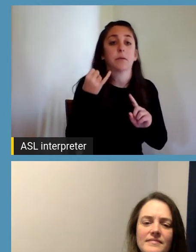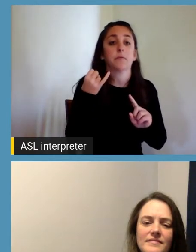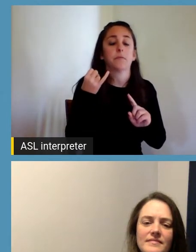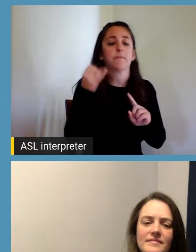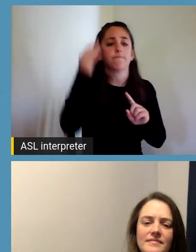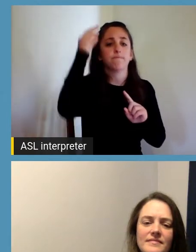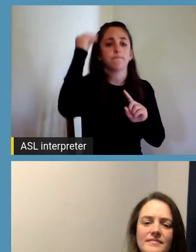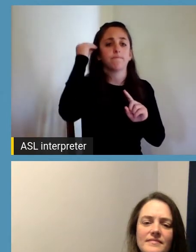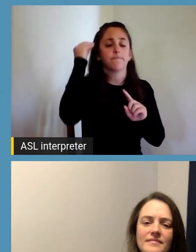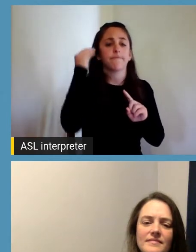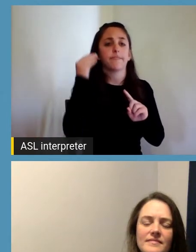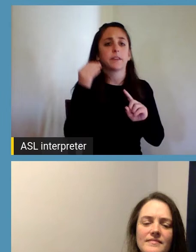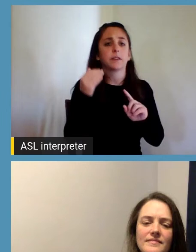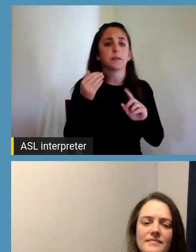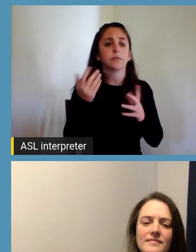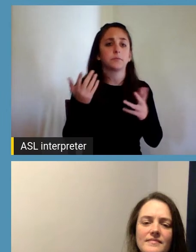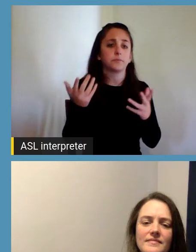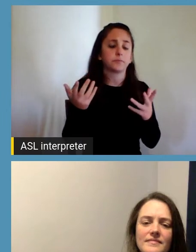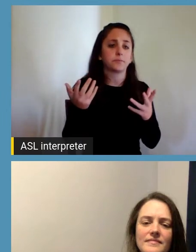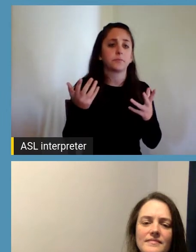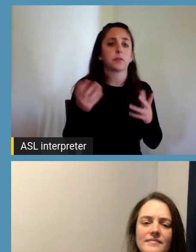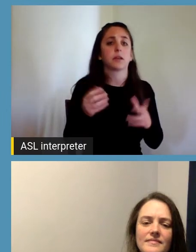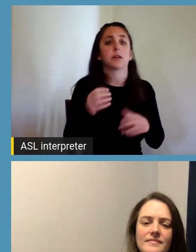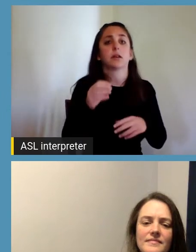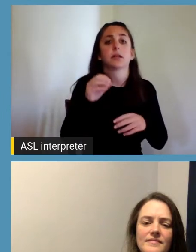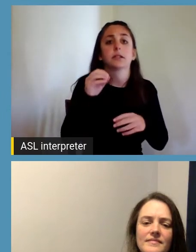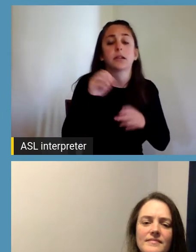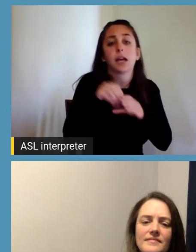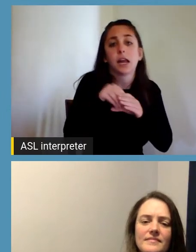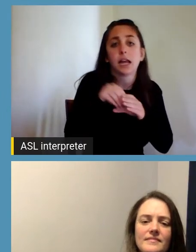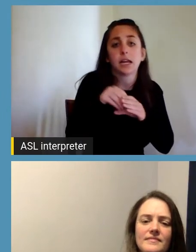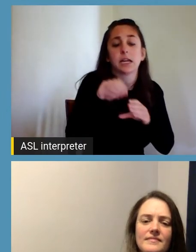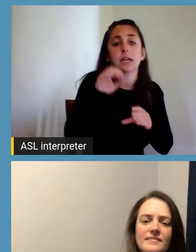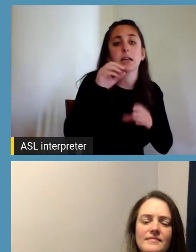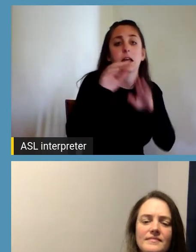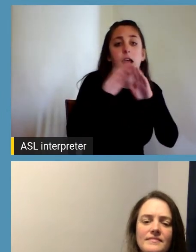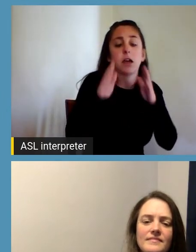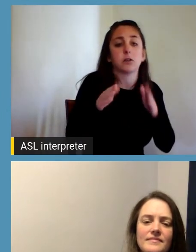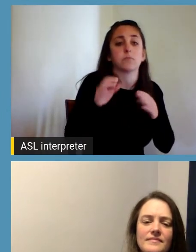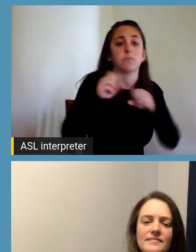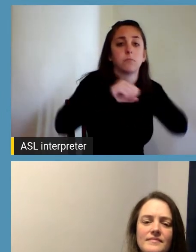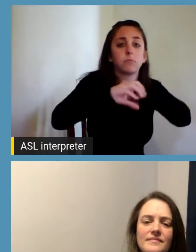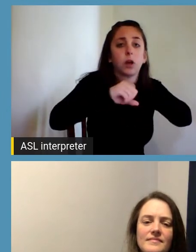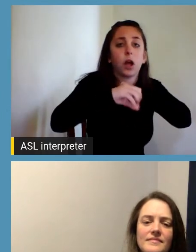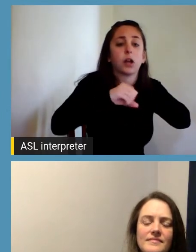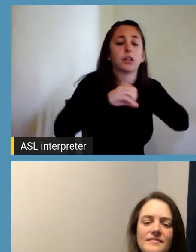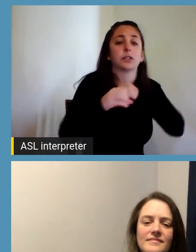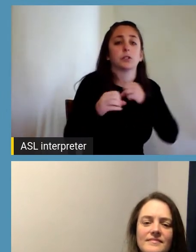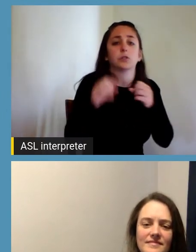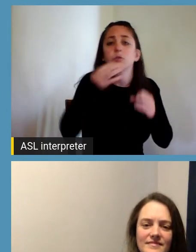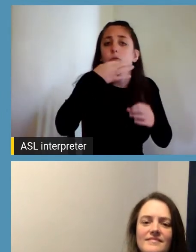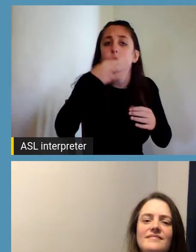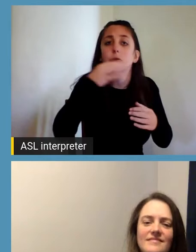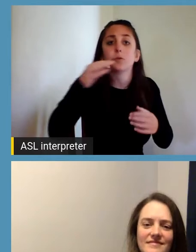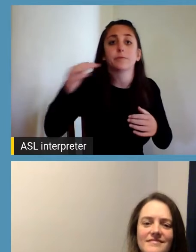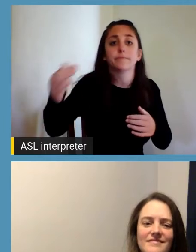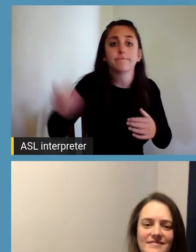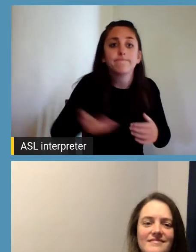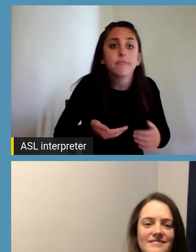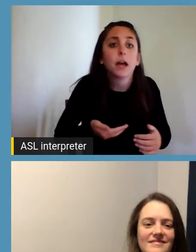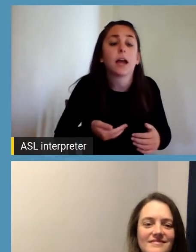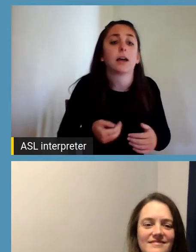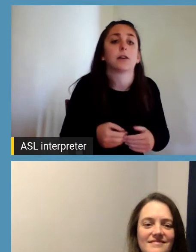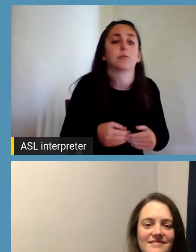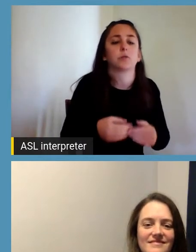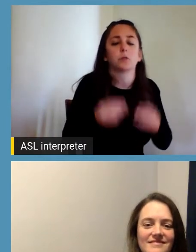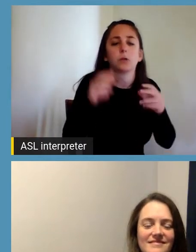I've been a in-house marketing person of one, but we're about to hire a part-time apprentice who would be doing a lot of